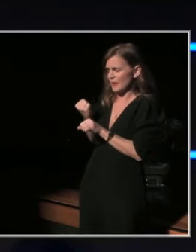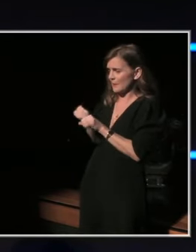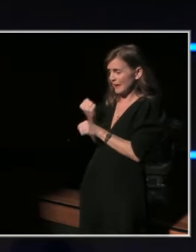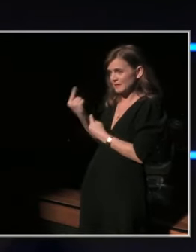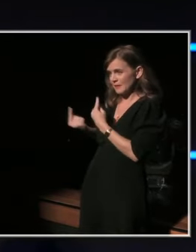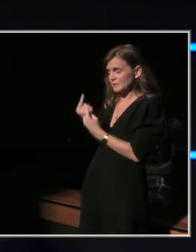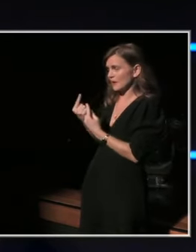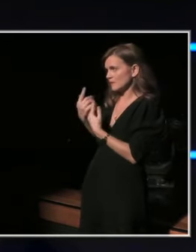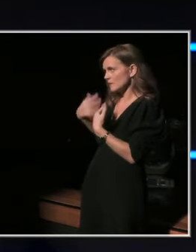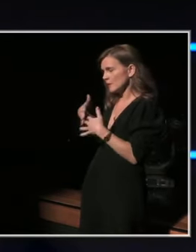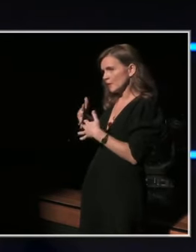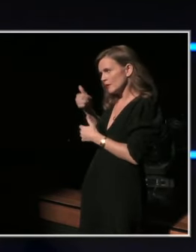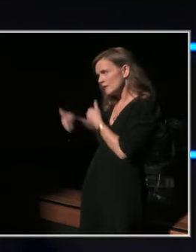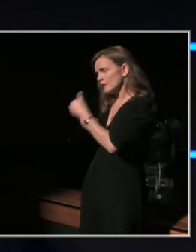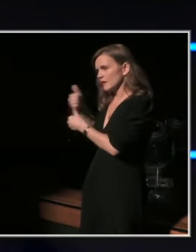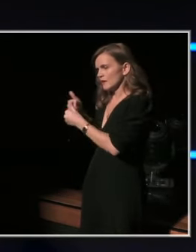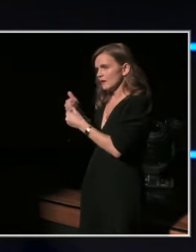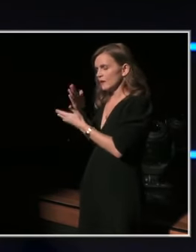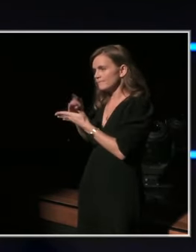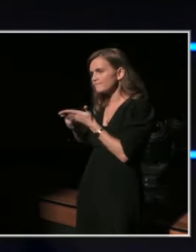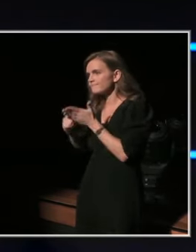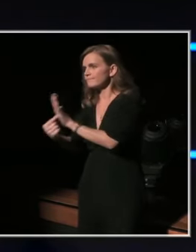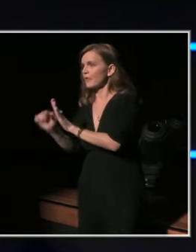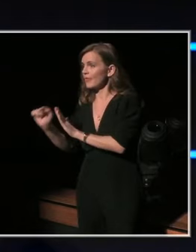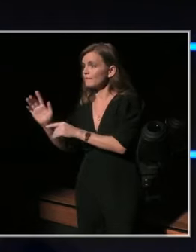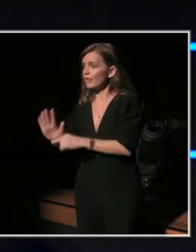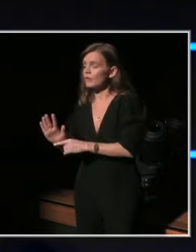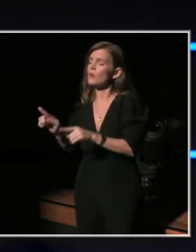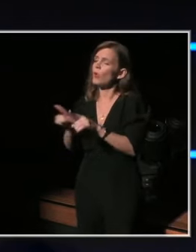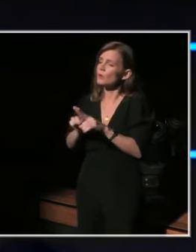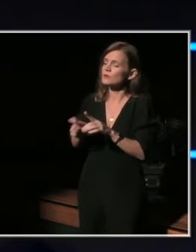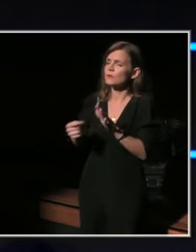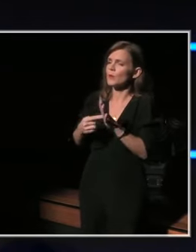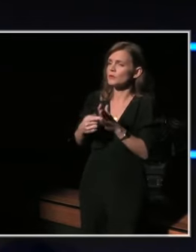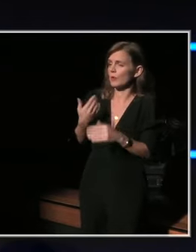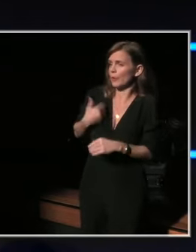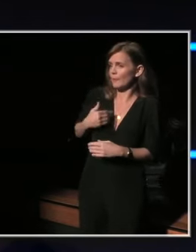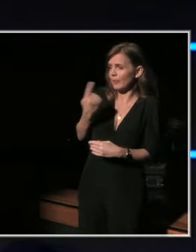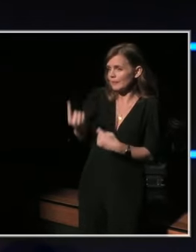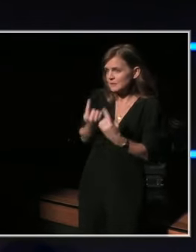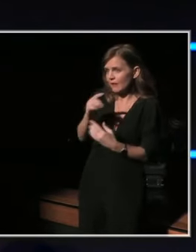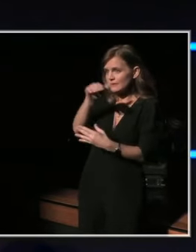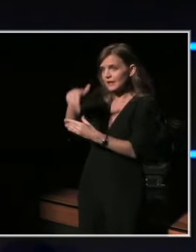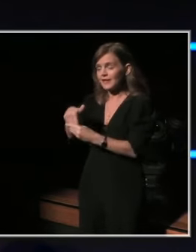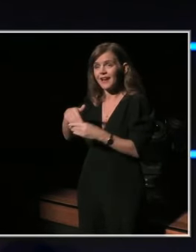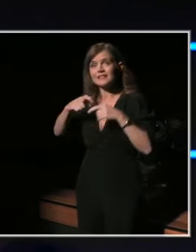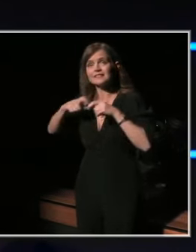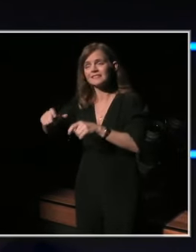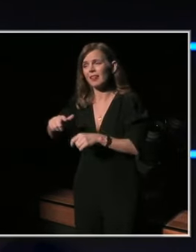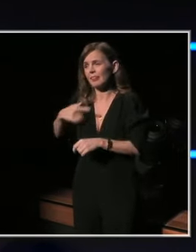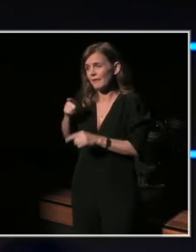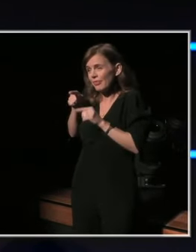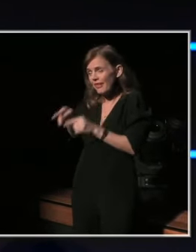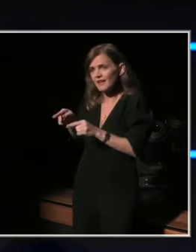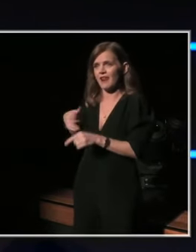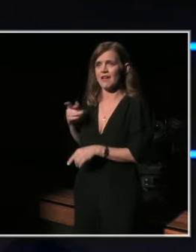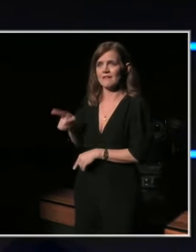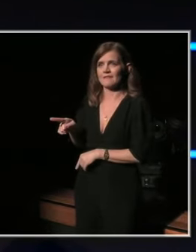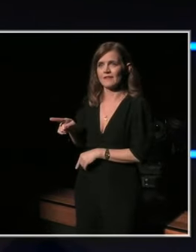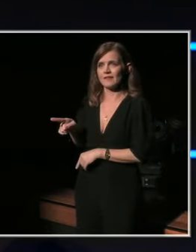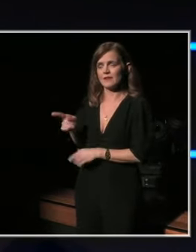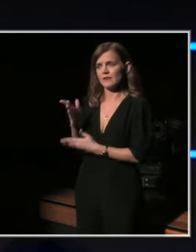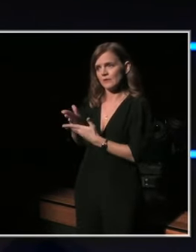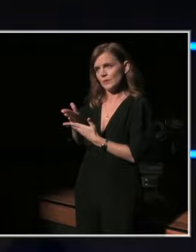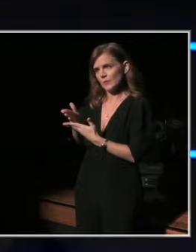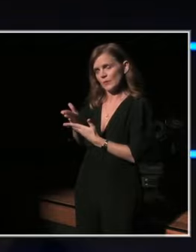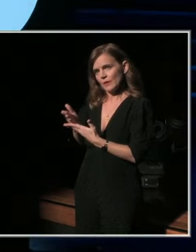an illuminating film. And importantly, the women who participated and who are still living that life